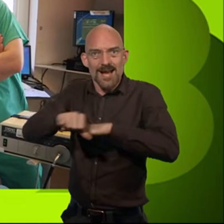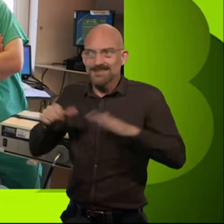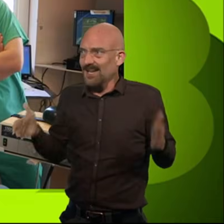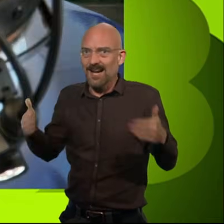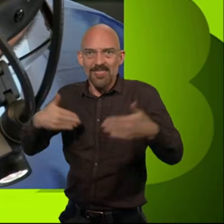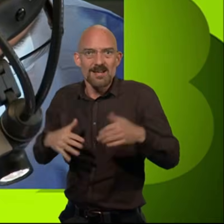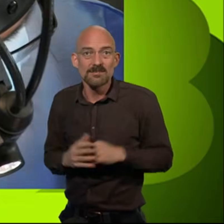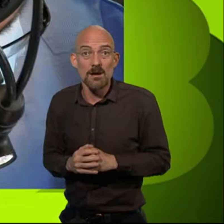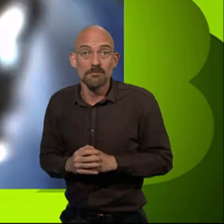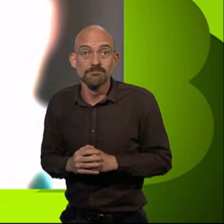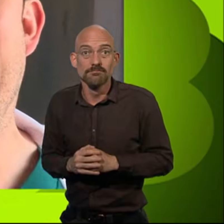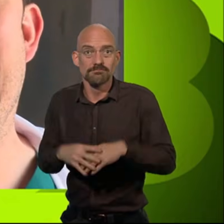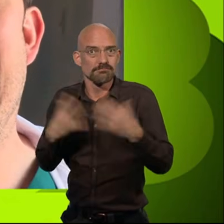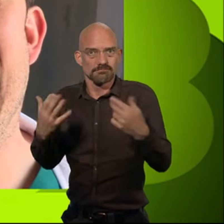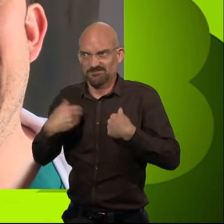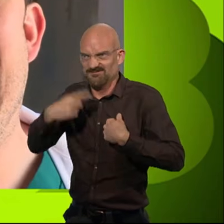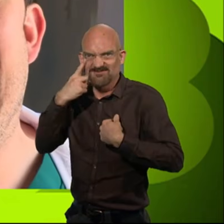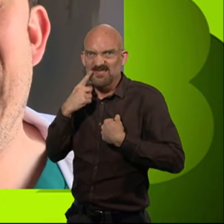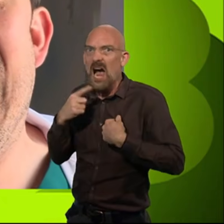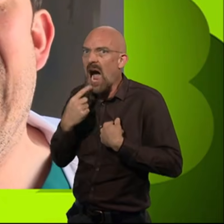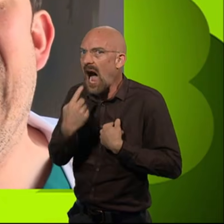theatre.